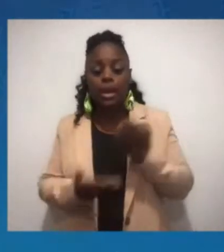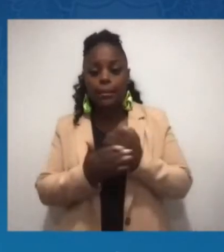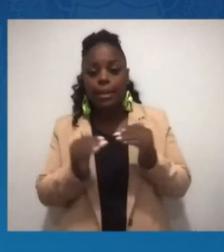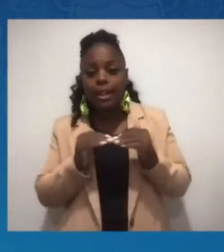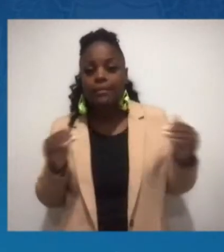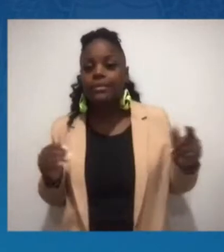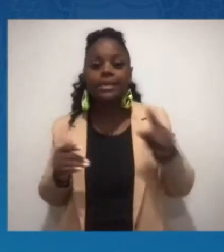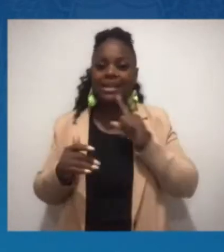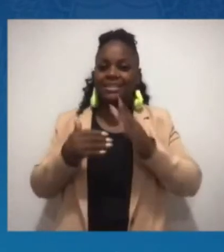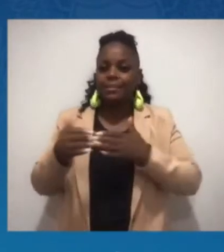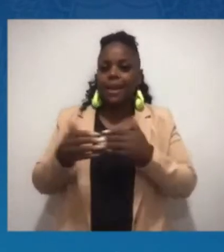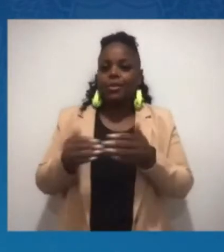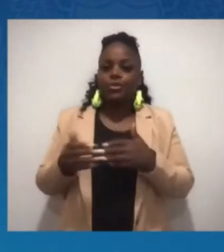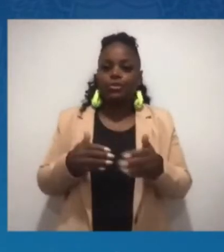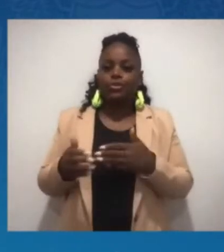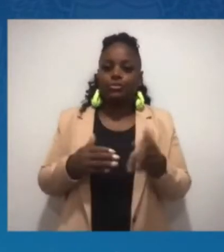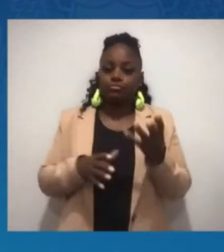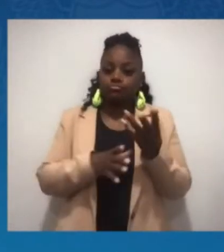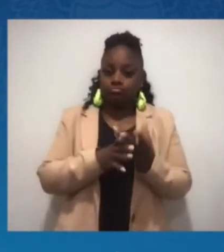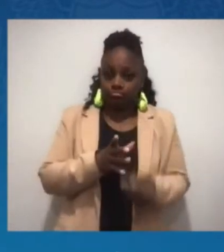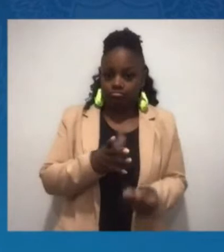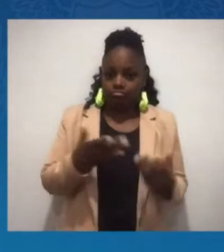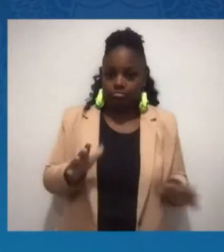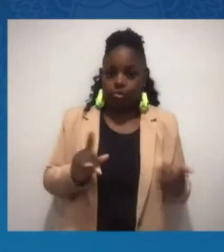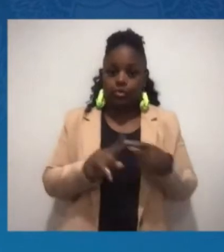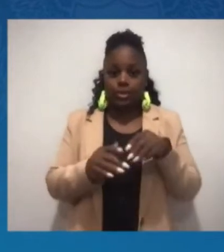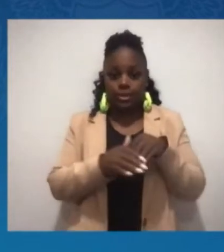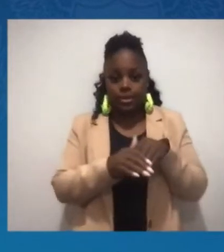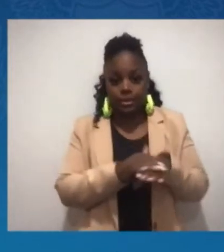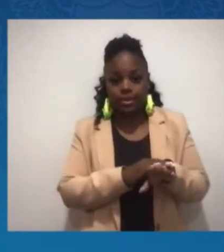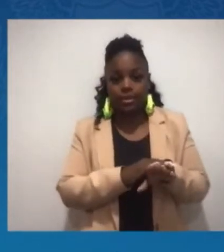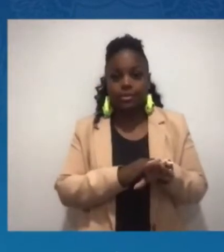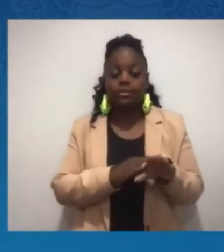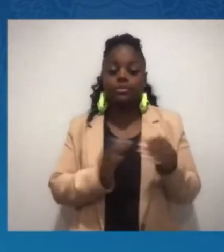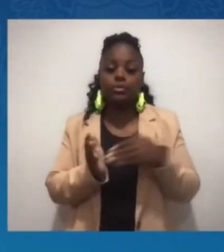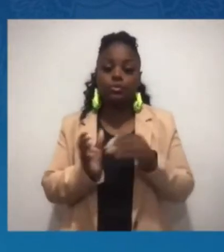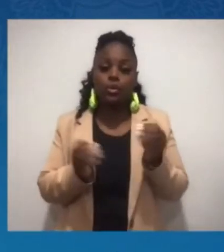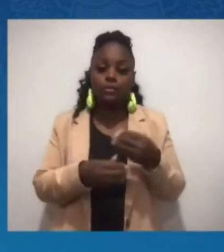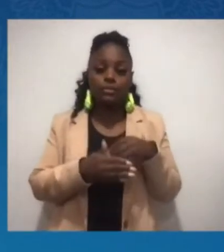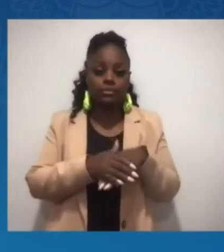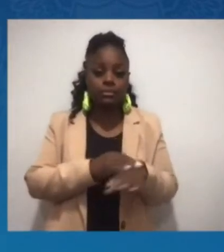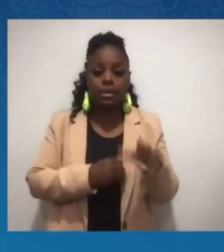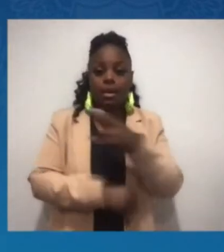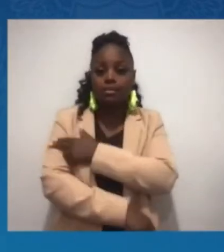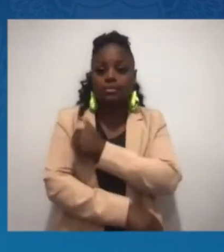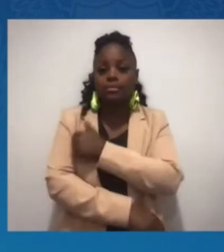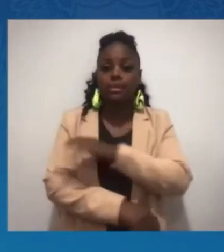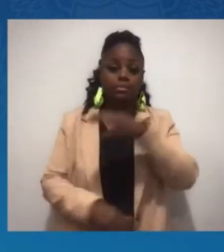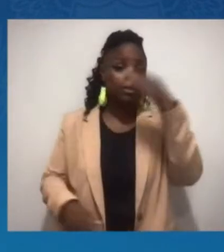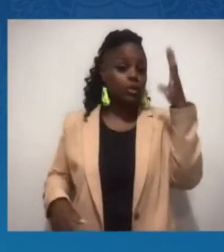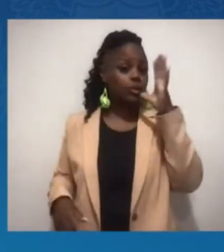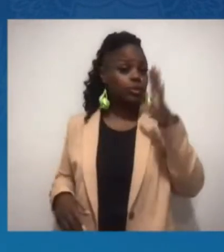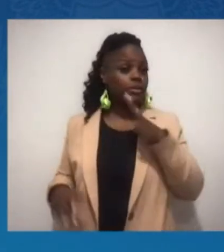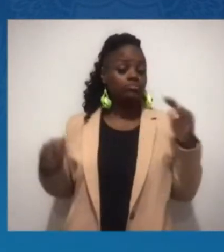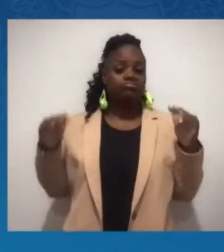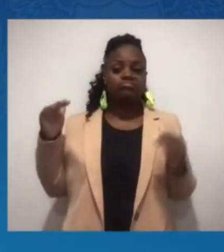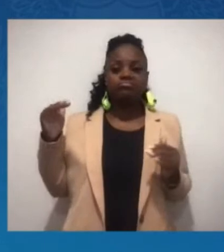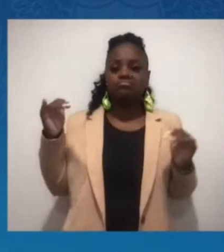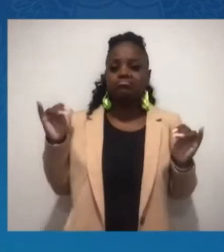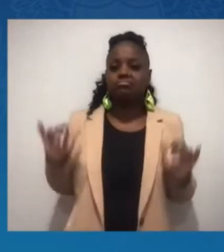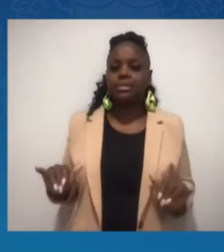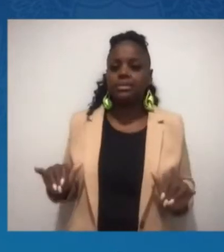clinic, she is a Black woman, is just not taken seriously, not as seriously. So that